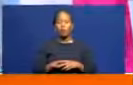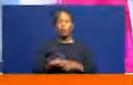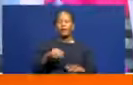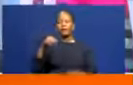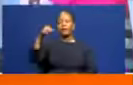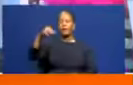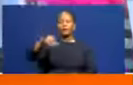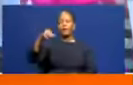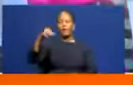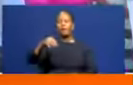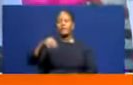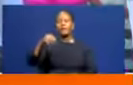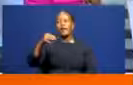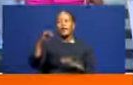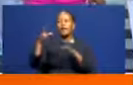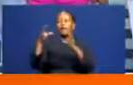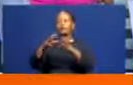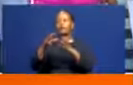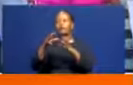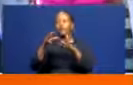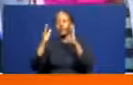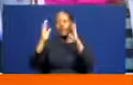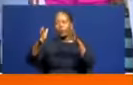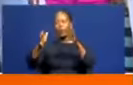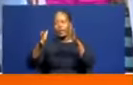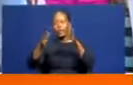Namibia, hoye!